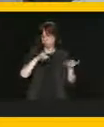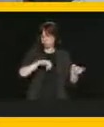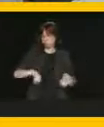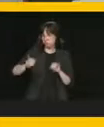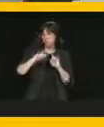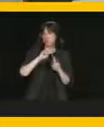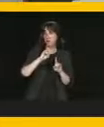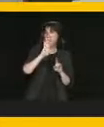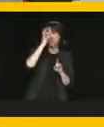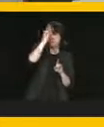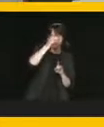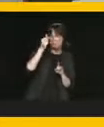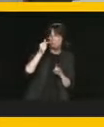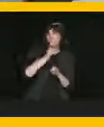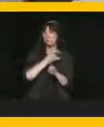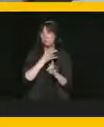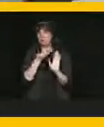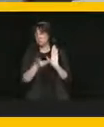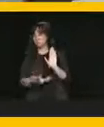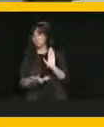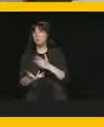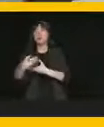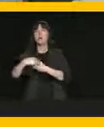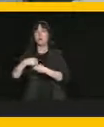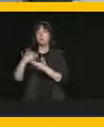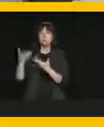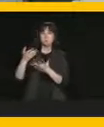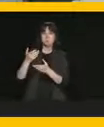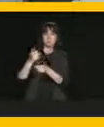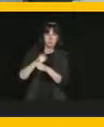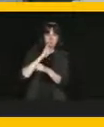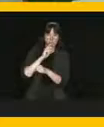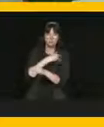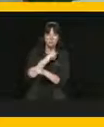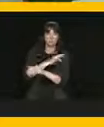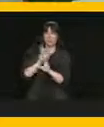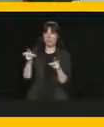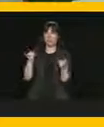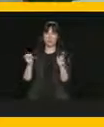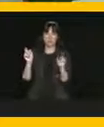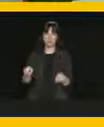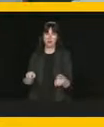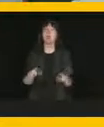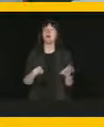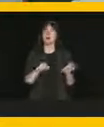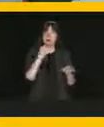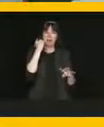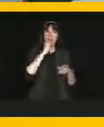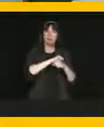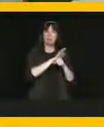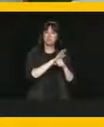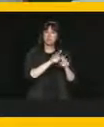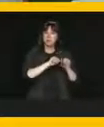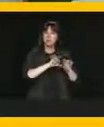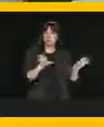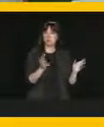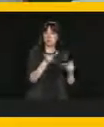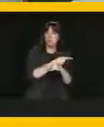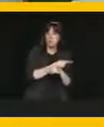government includes healthcare system capacity, not just to handle a potential resurgence of COVID-19, but